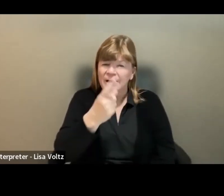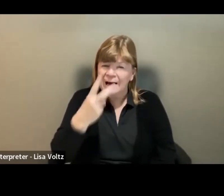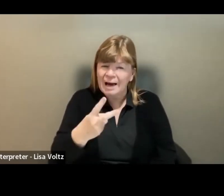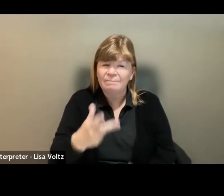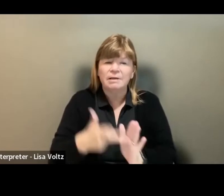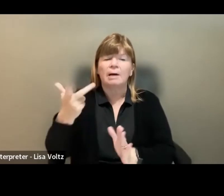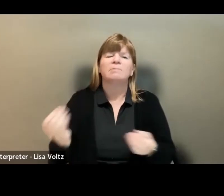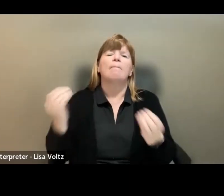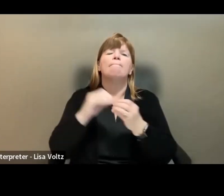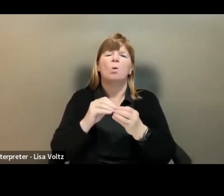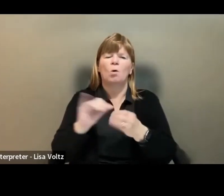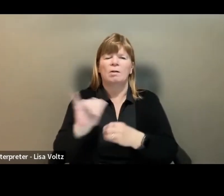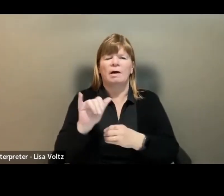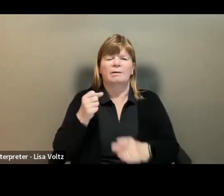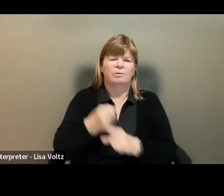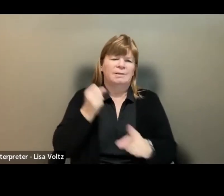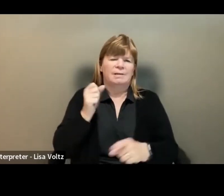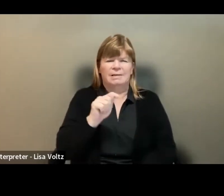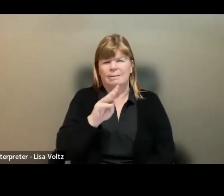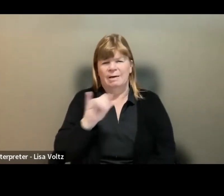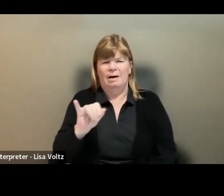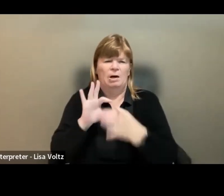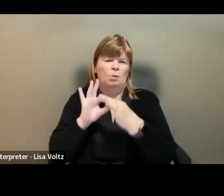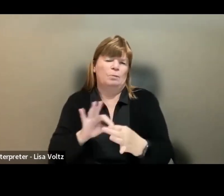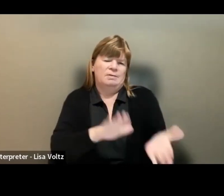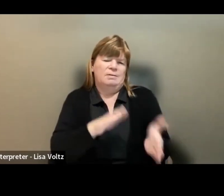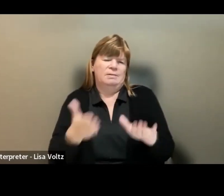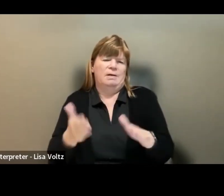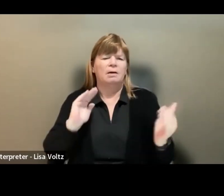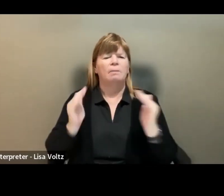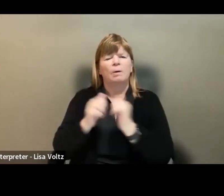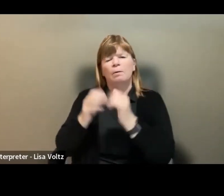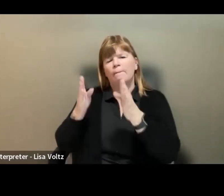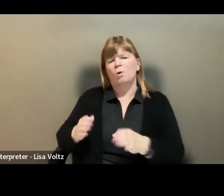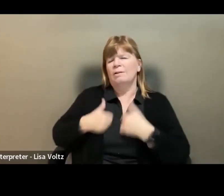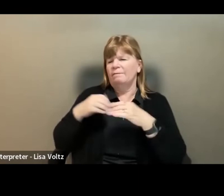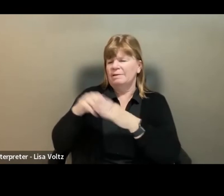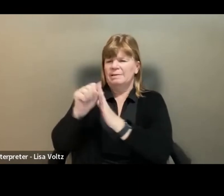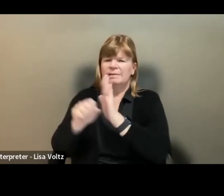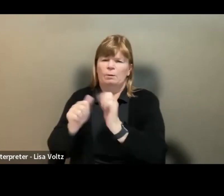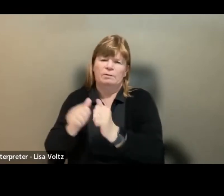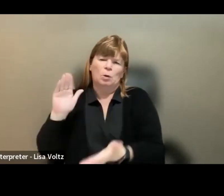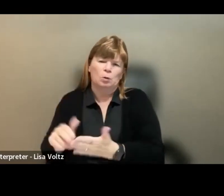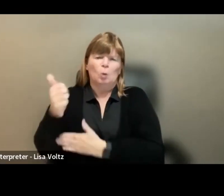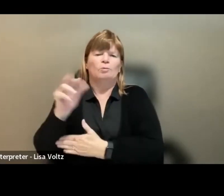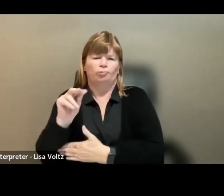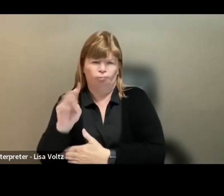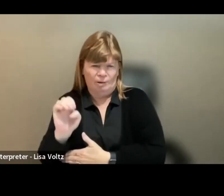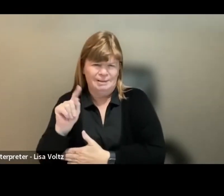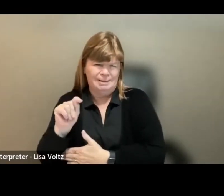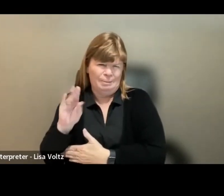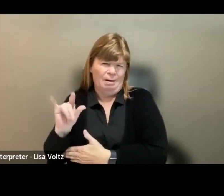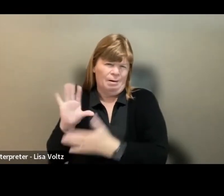likely to sustain a TBI-related death compared to a person living in the state with the lowest rate of TBI-related death. So that's